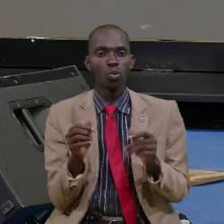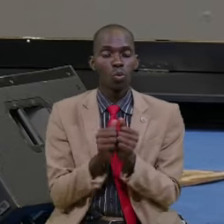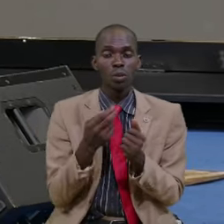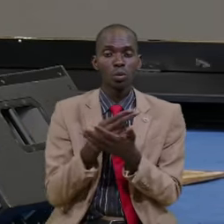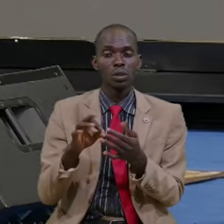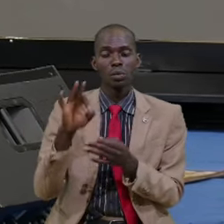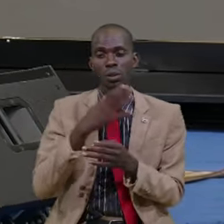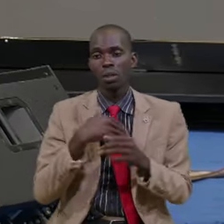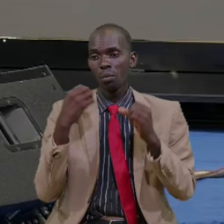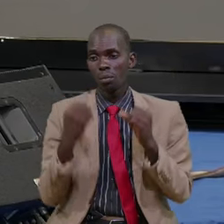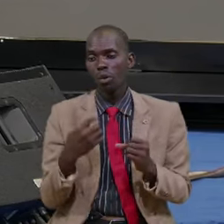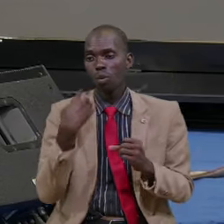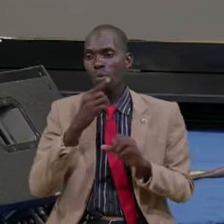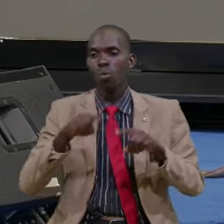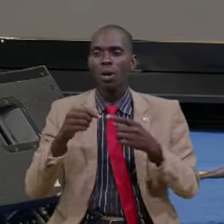and